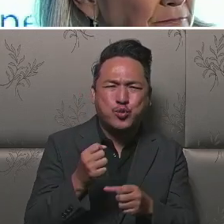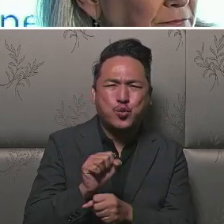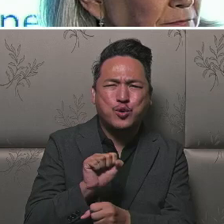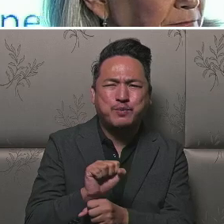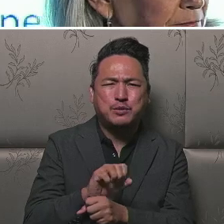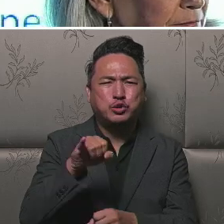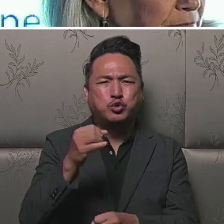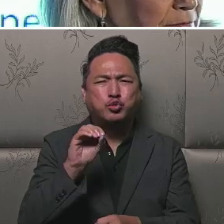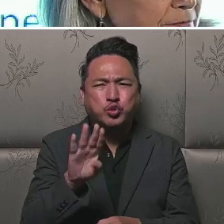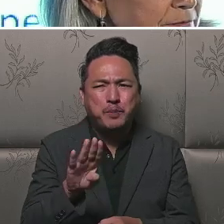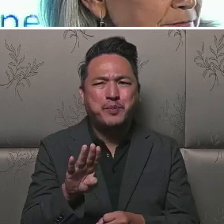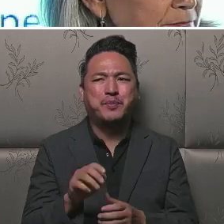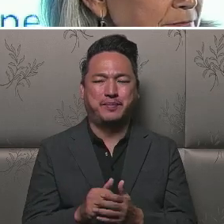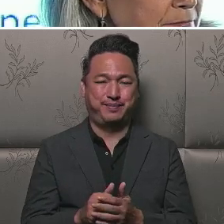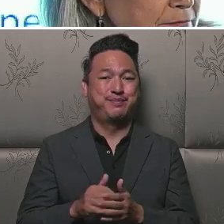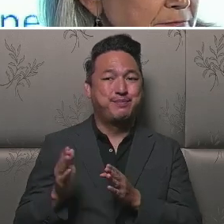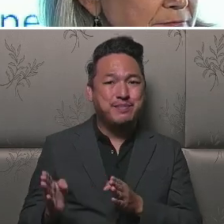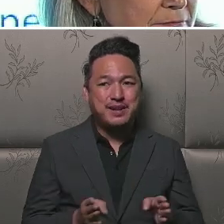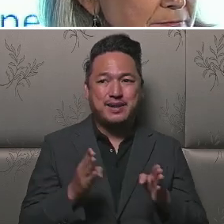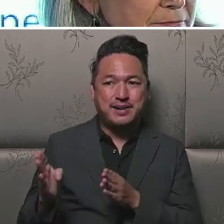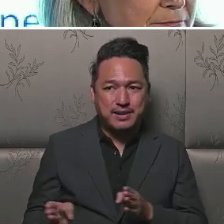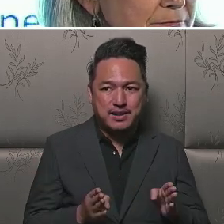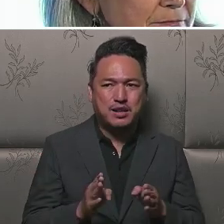for higher education.